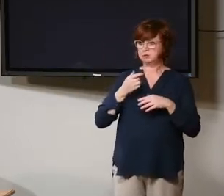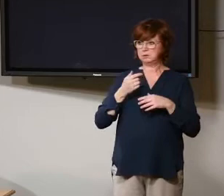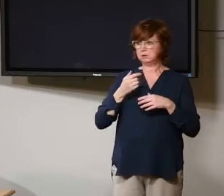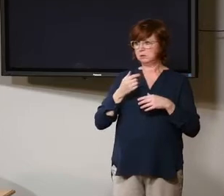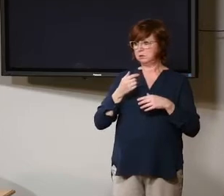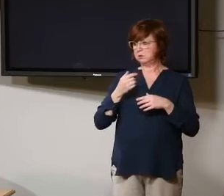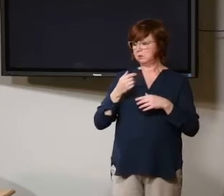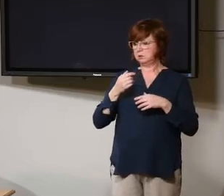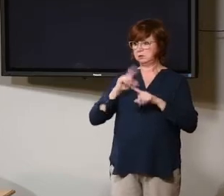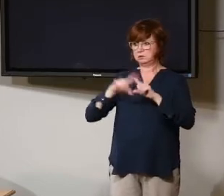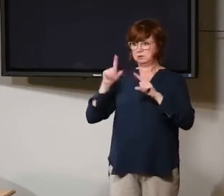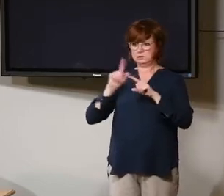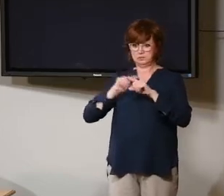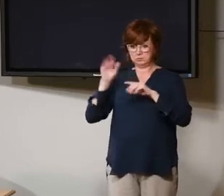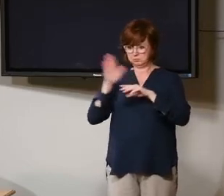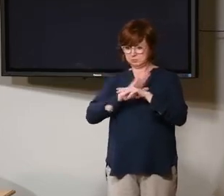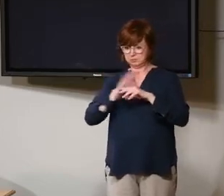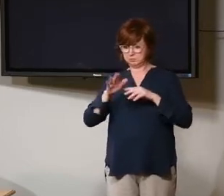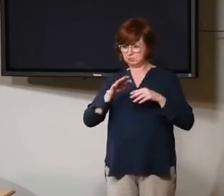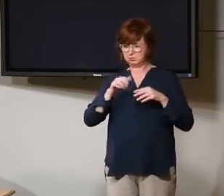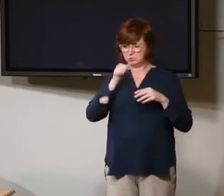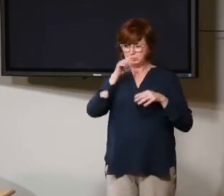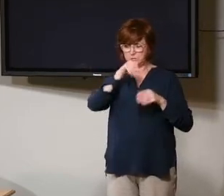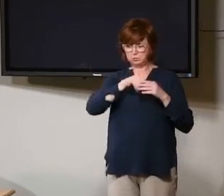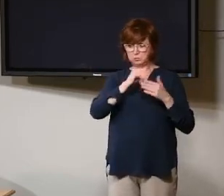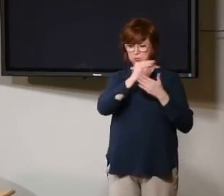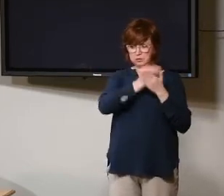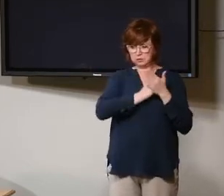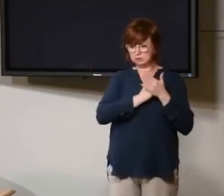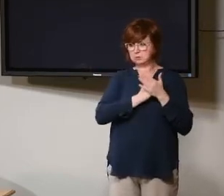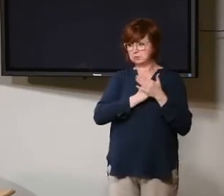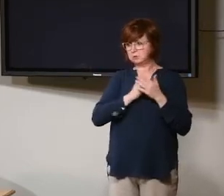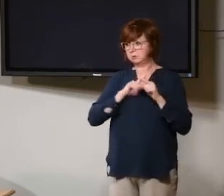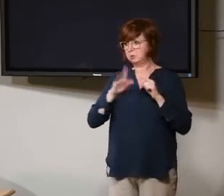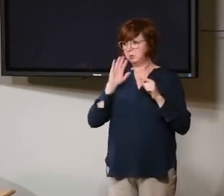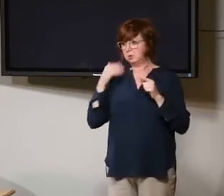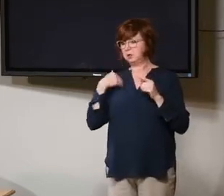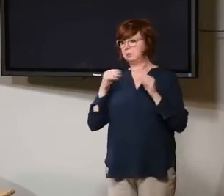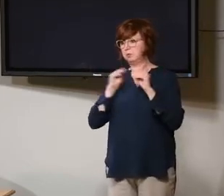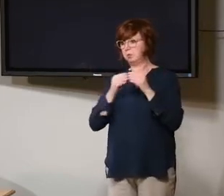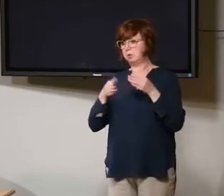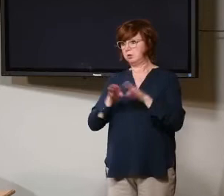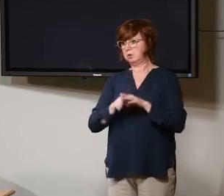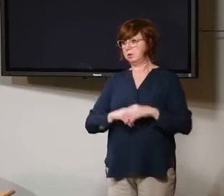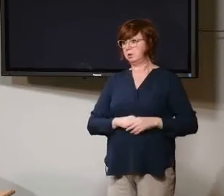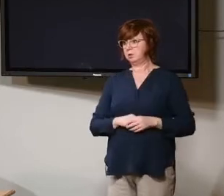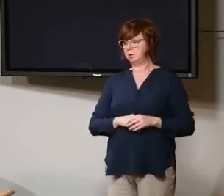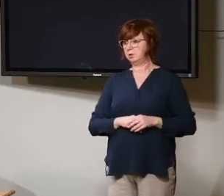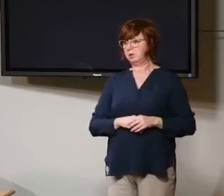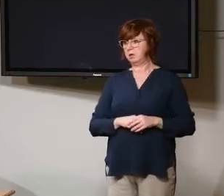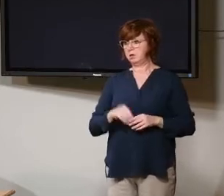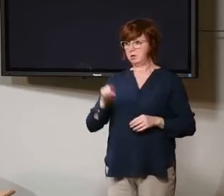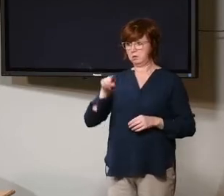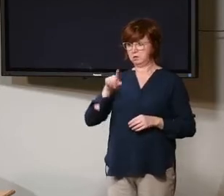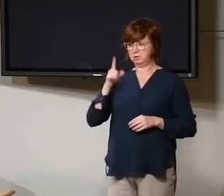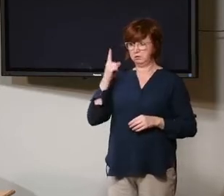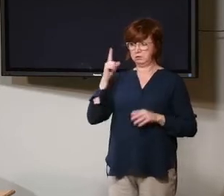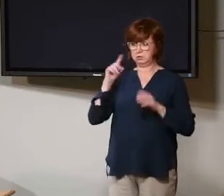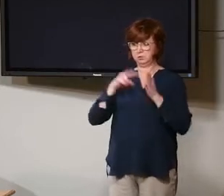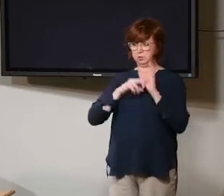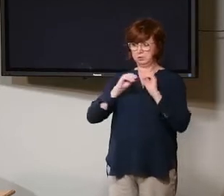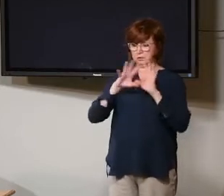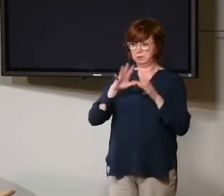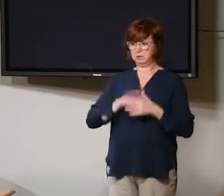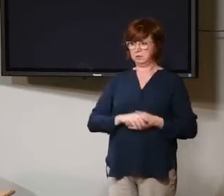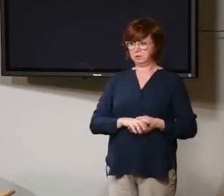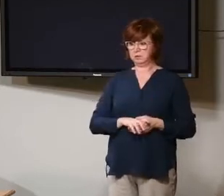already, albeit there are a number more that will be affected and impacted with today's announcement. So you're saying the list was kind of created in a way to help